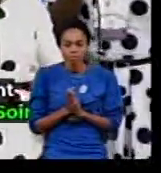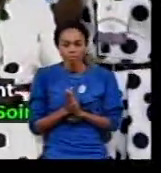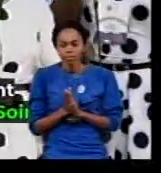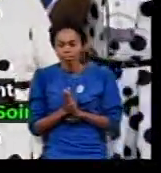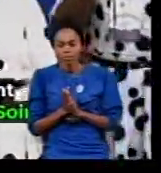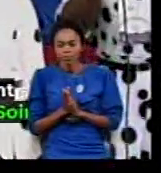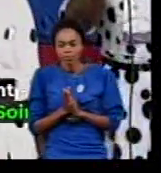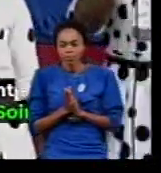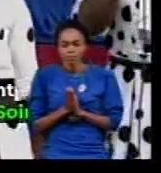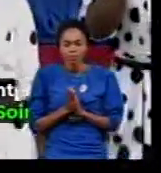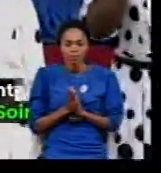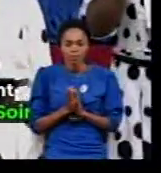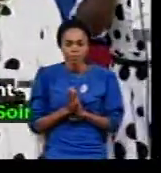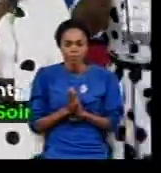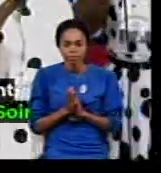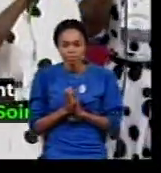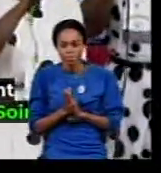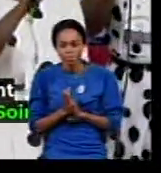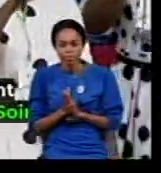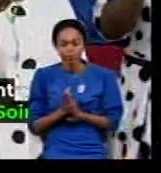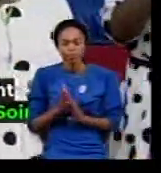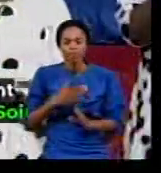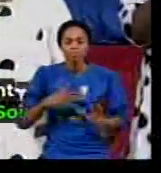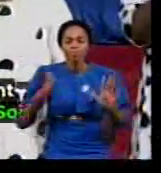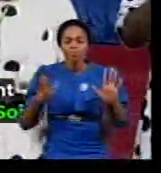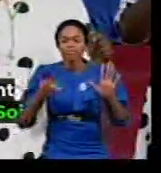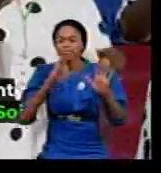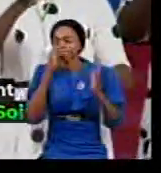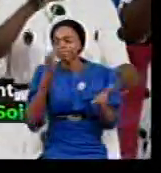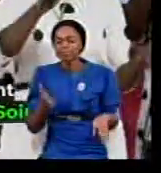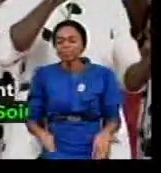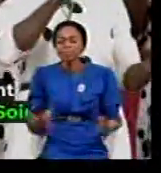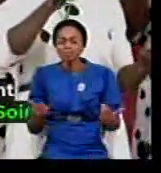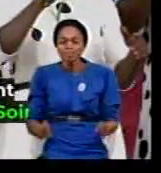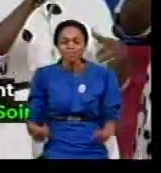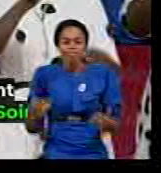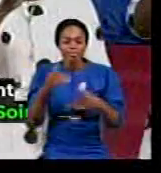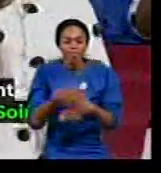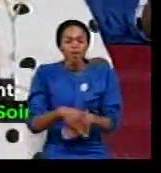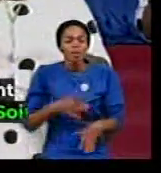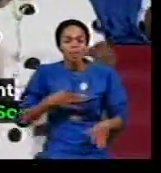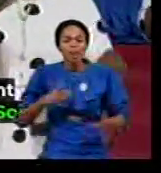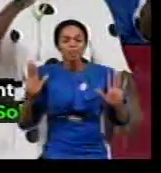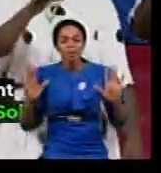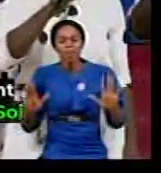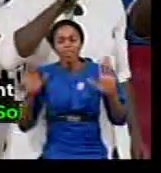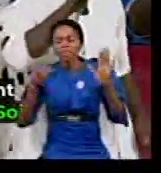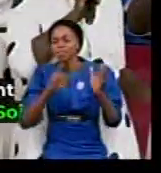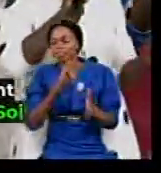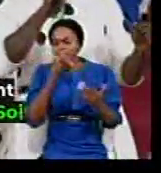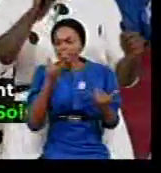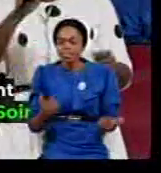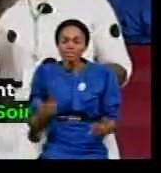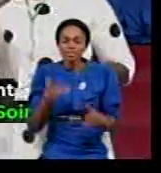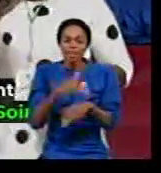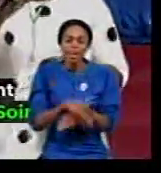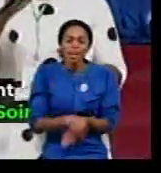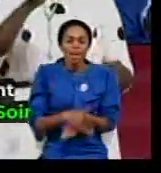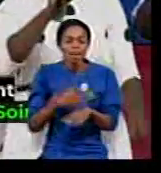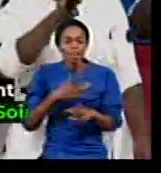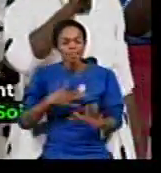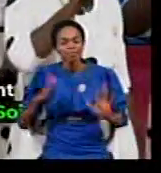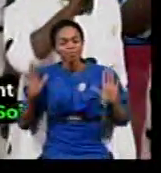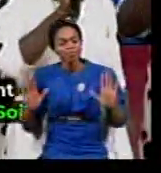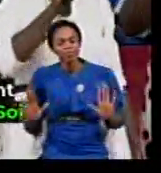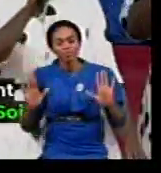there, lo and behold, the first person to get healed, that's the person to get healed. And then they come out. They are not even ashamed. They are not afraid. They said, I used